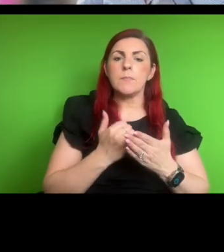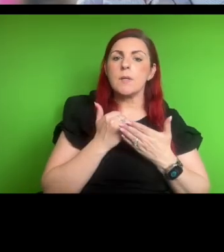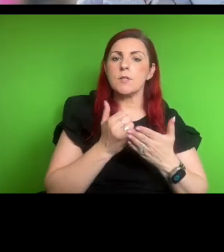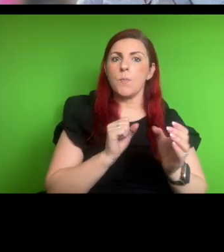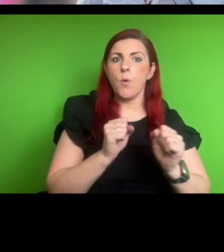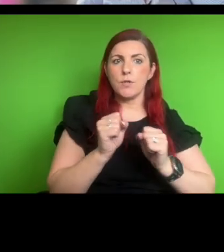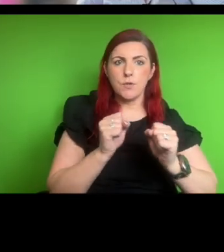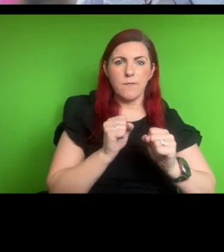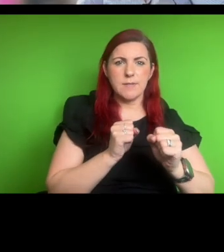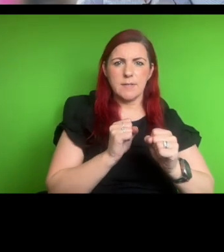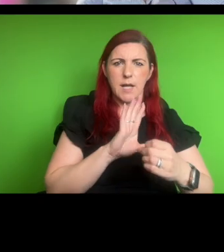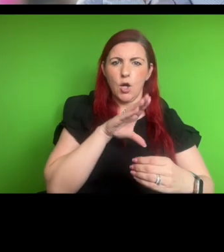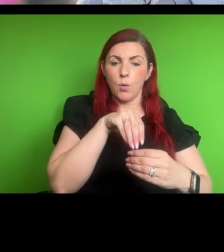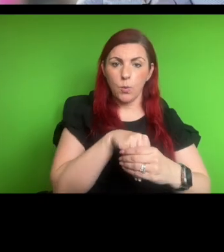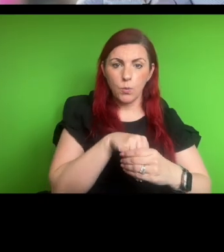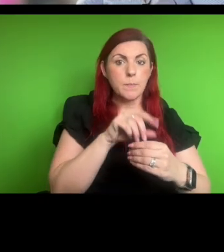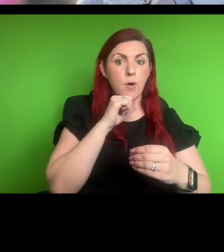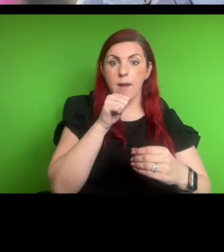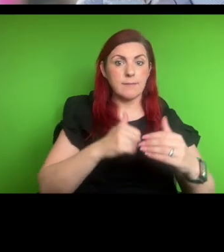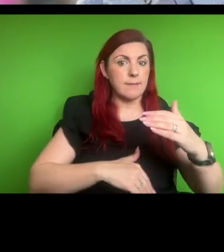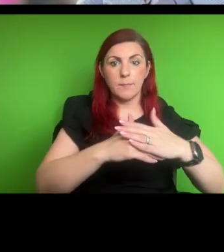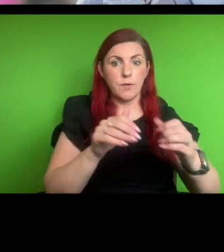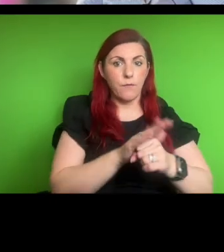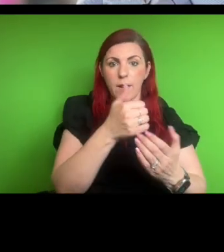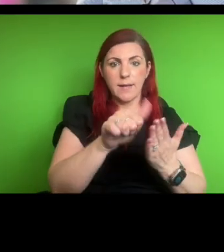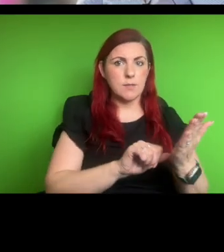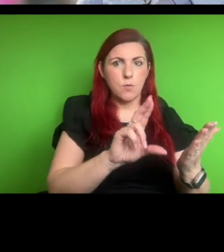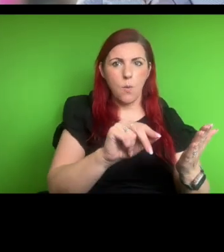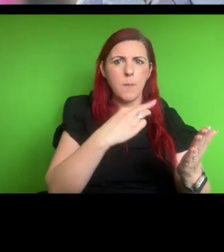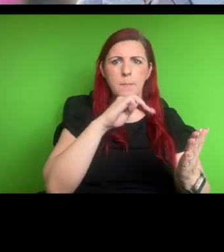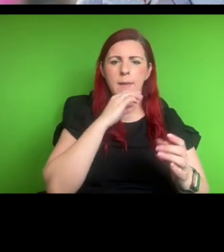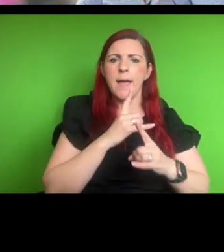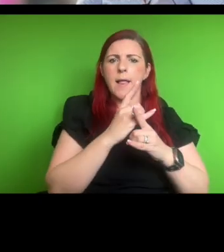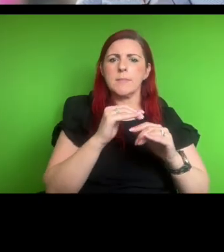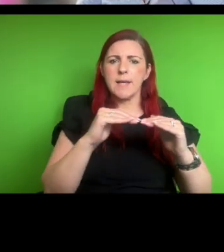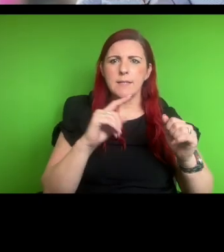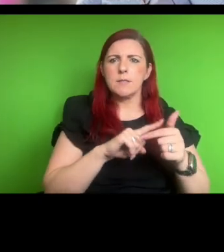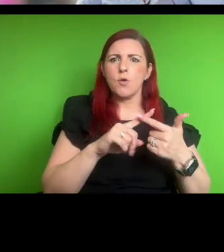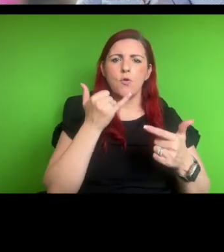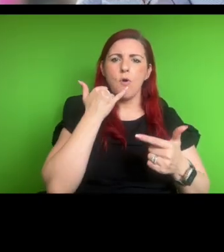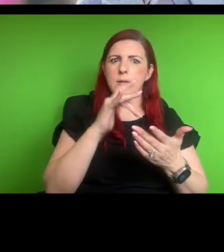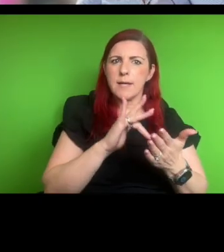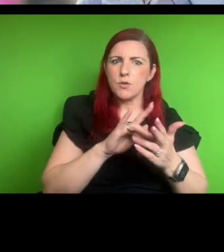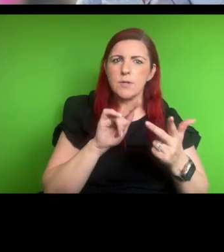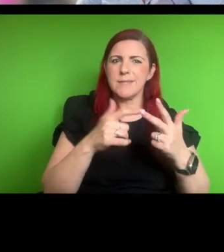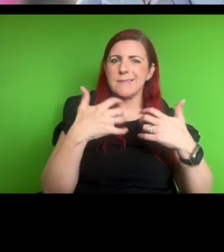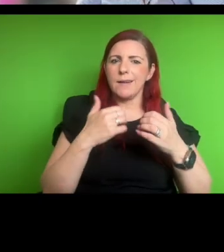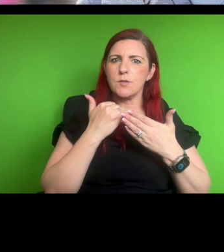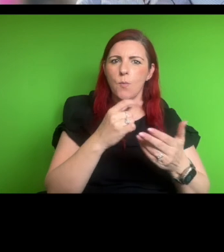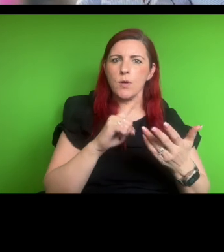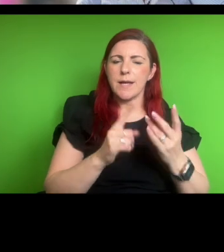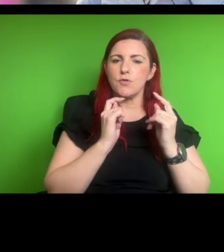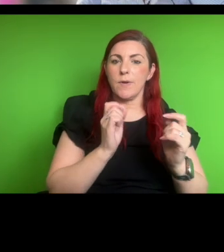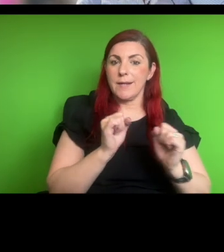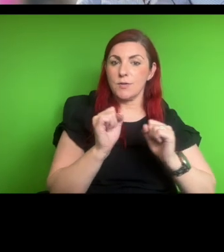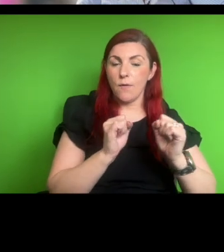limited to, help desks, call centres, technical support, and training services.